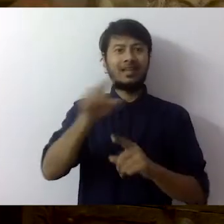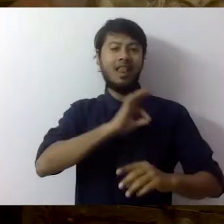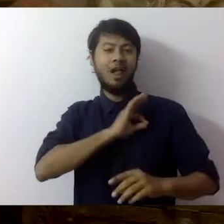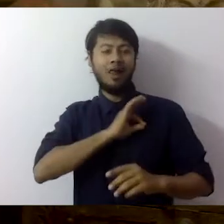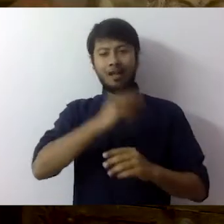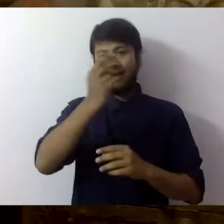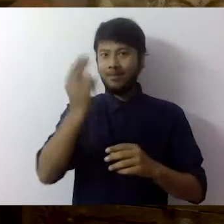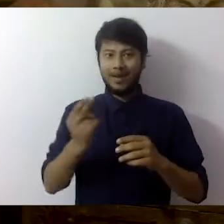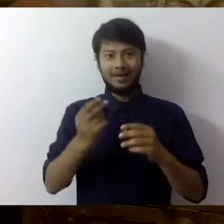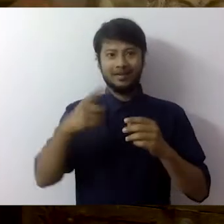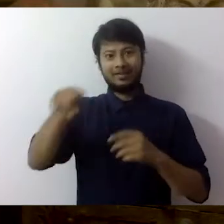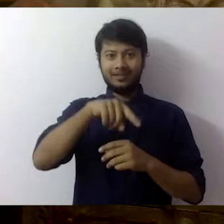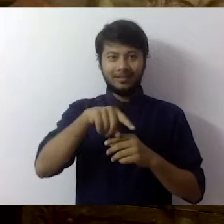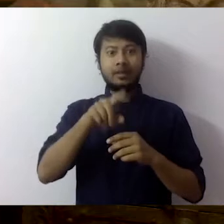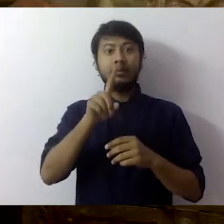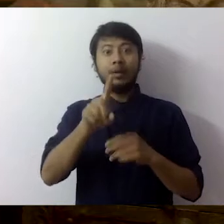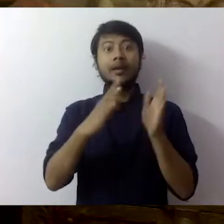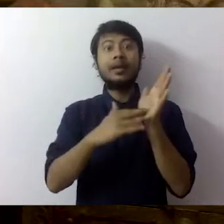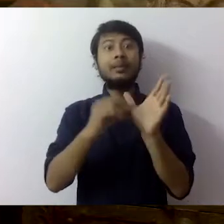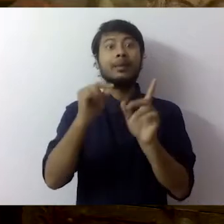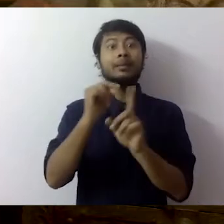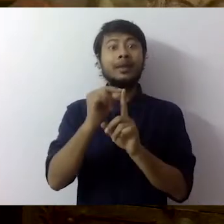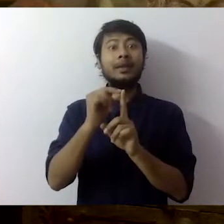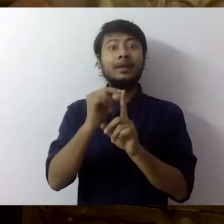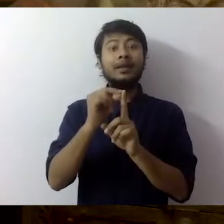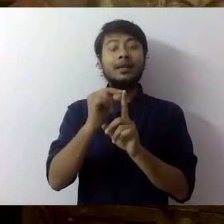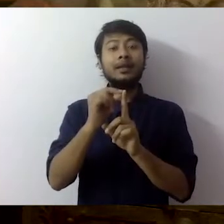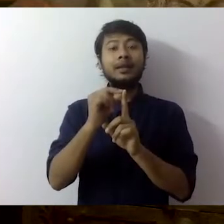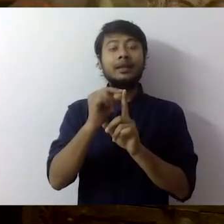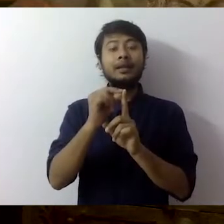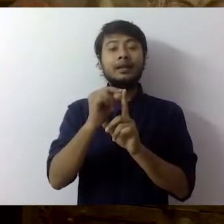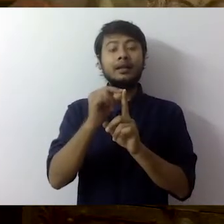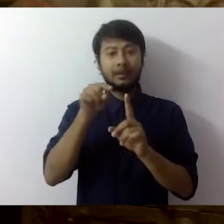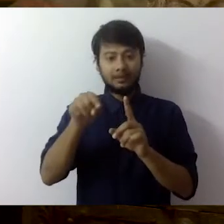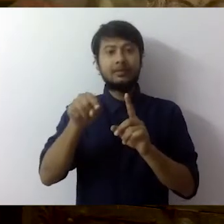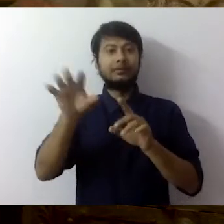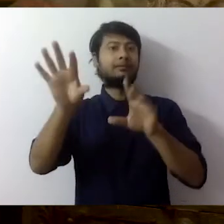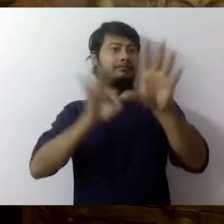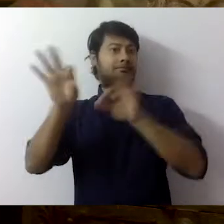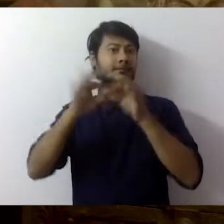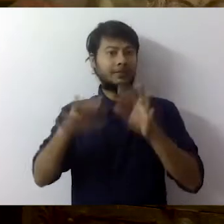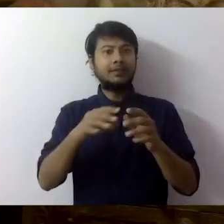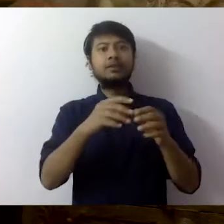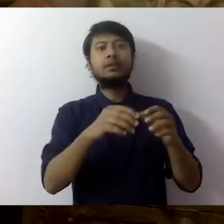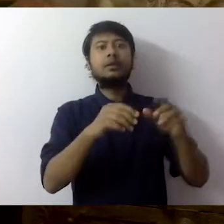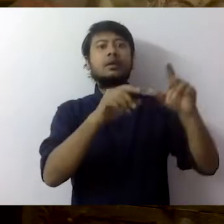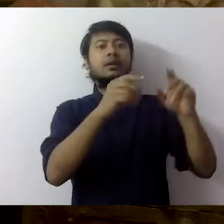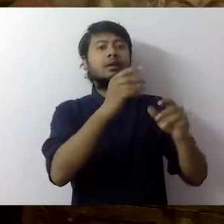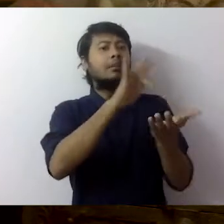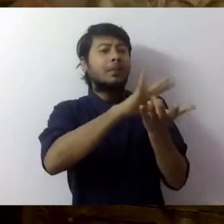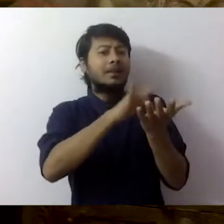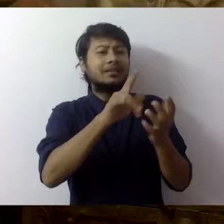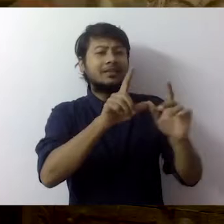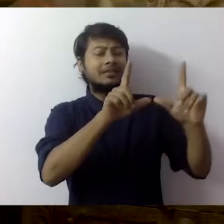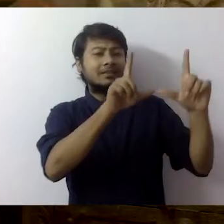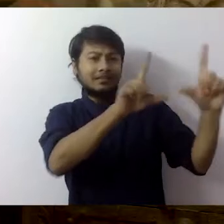The Museum of Art and Photography, MAP, Bengaluru, seeks to collapse the hierarchies between high and